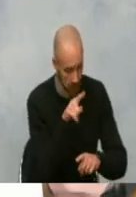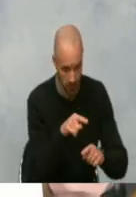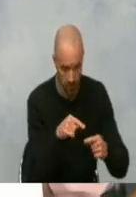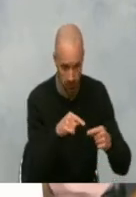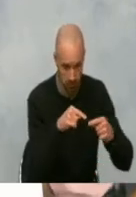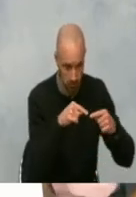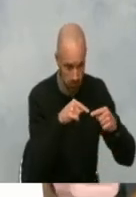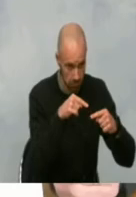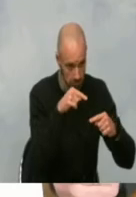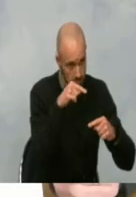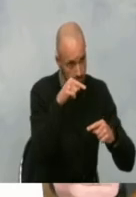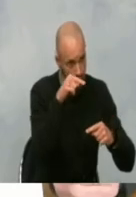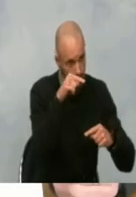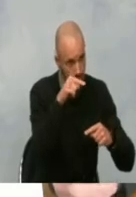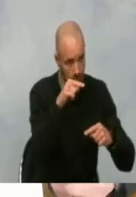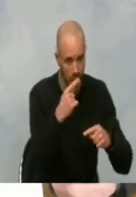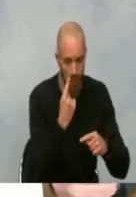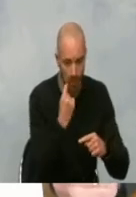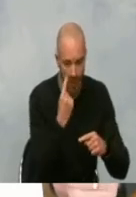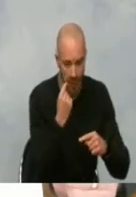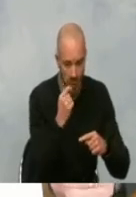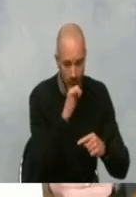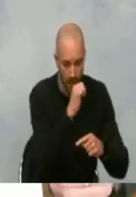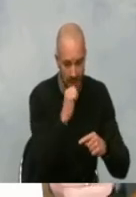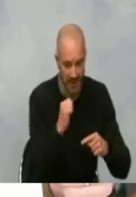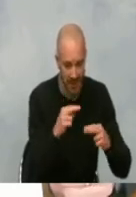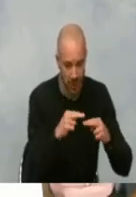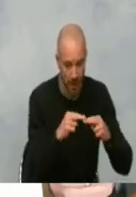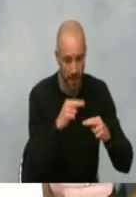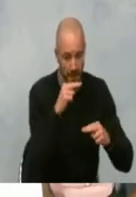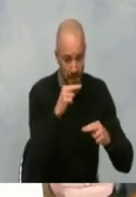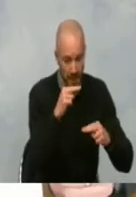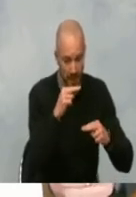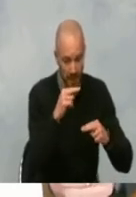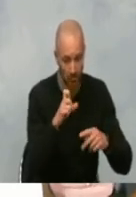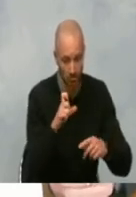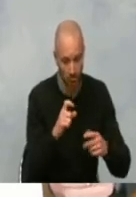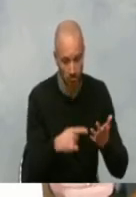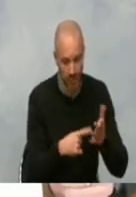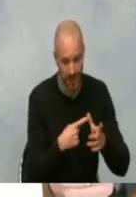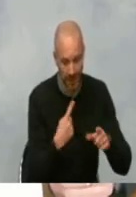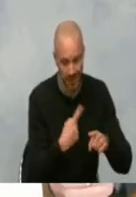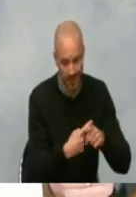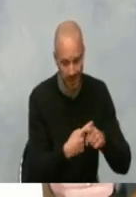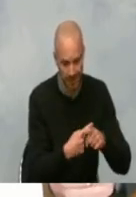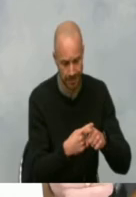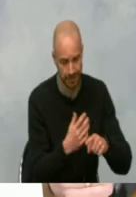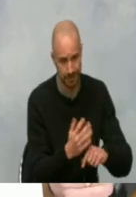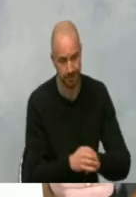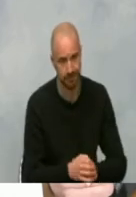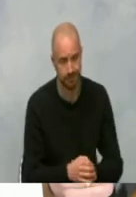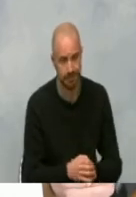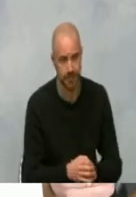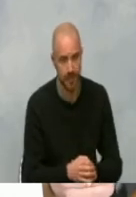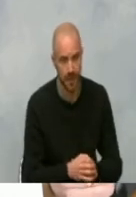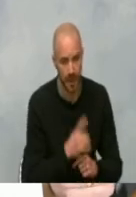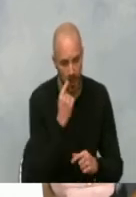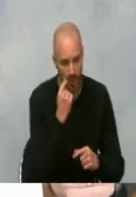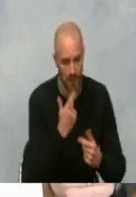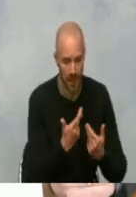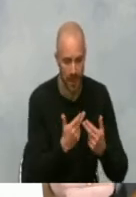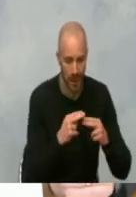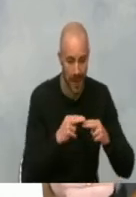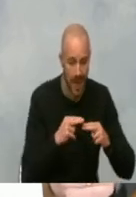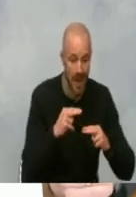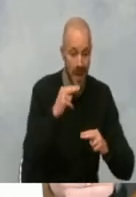potential percentage increases in council tax. Now, that's indicative. Right? You know, you could have higher increases